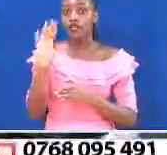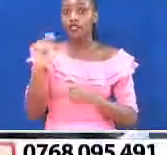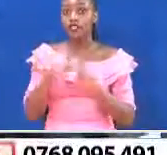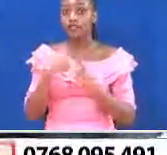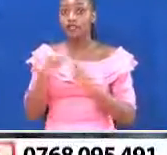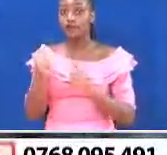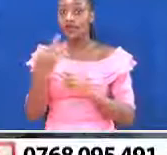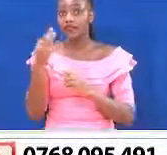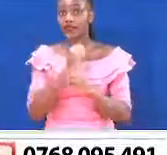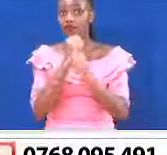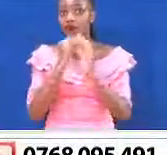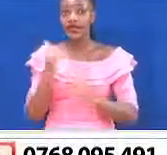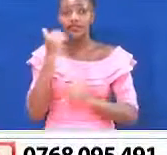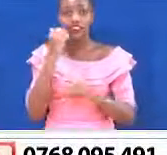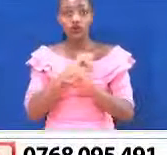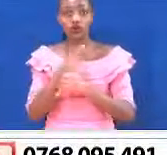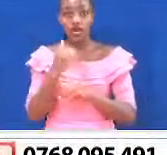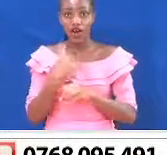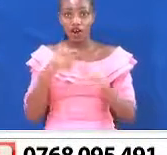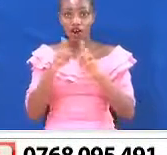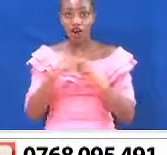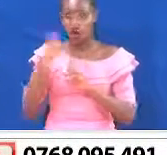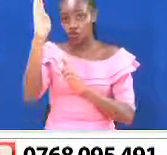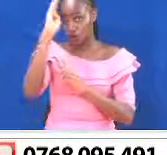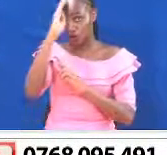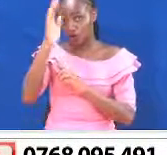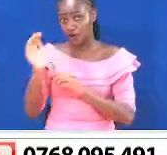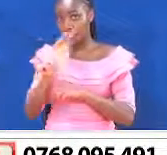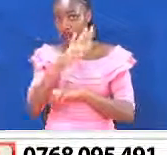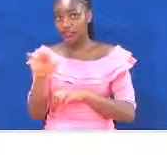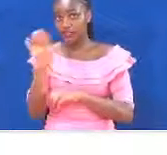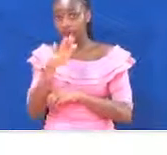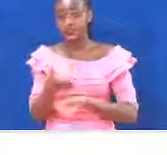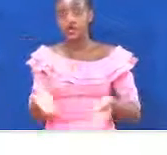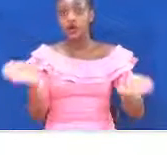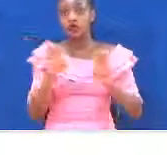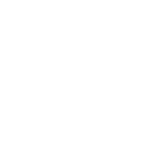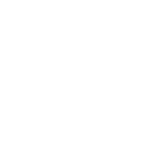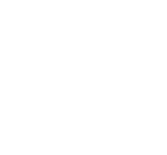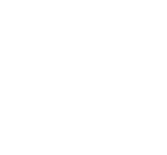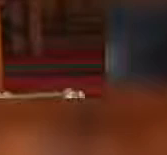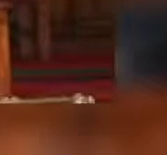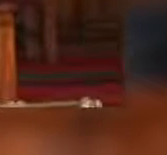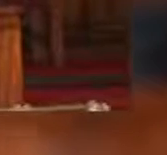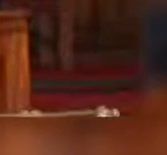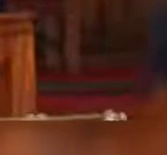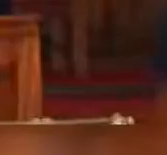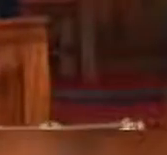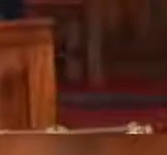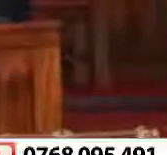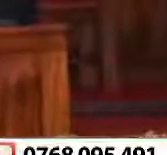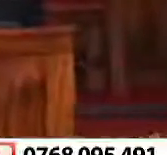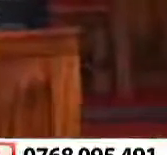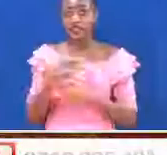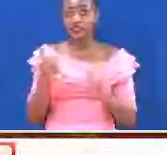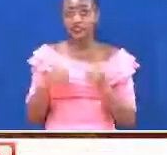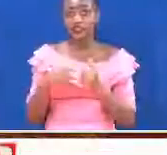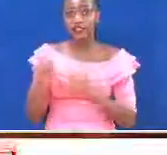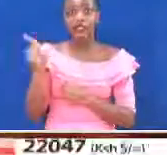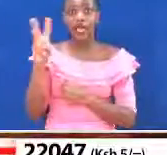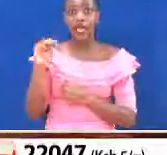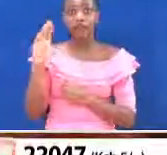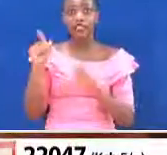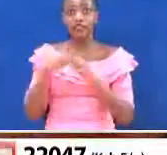members contracted the virus. Bungoma County Assembly has also paralyzed its functions for 2 weeks after six MCAs and